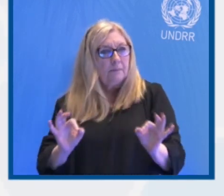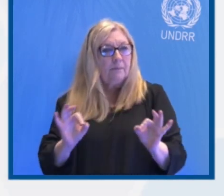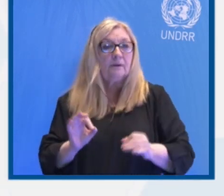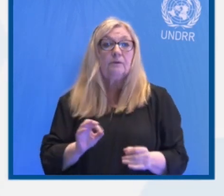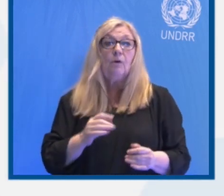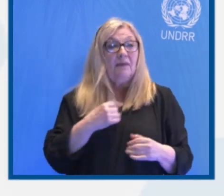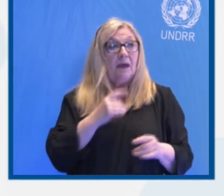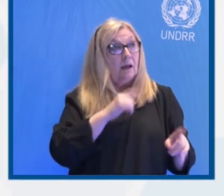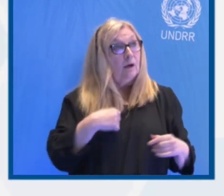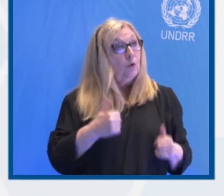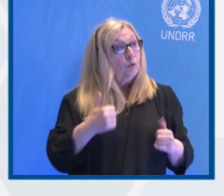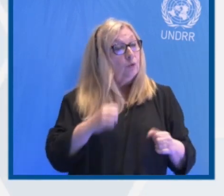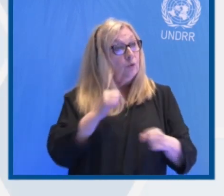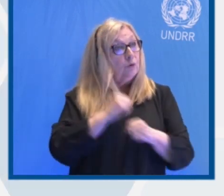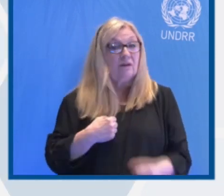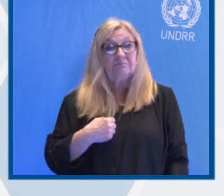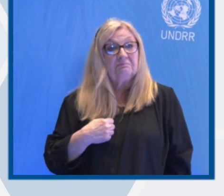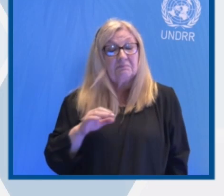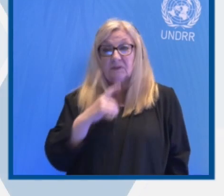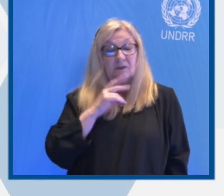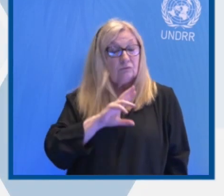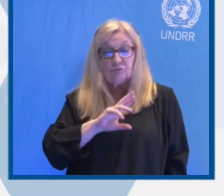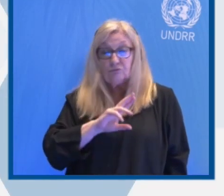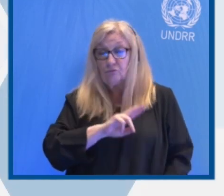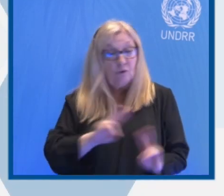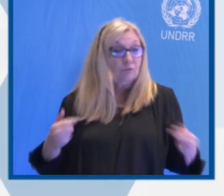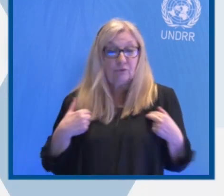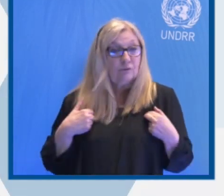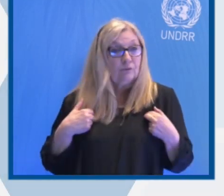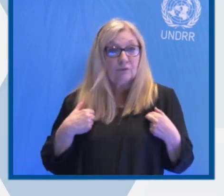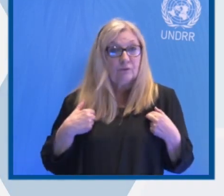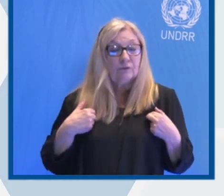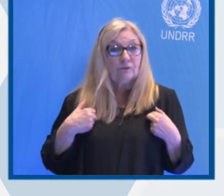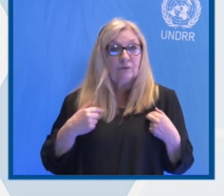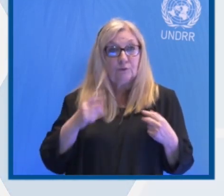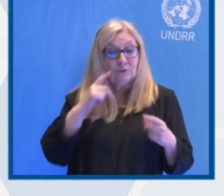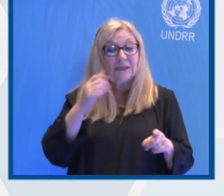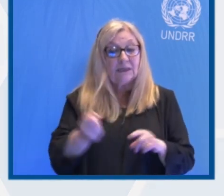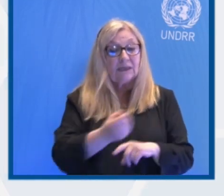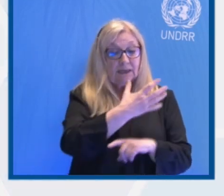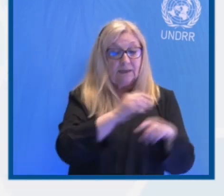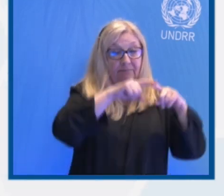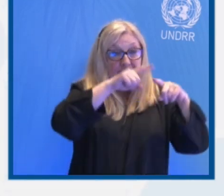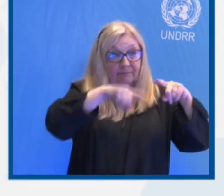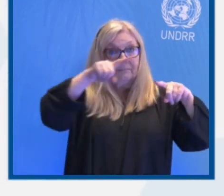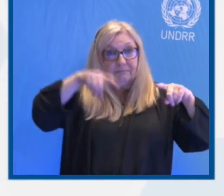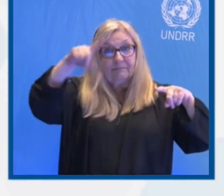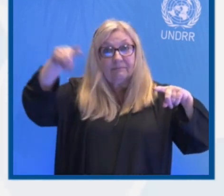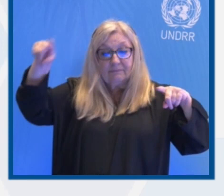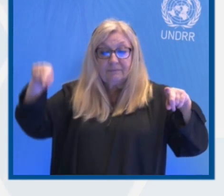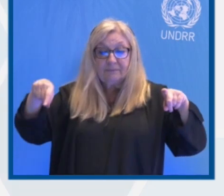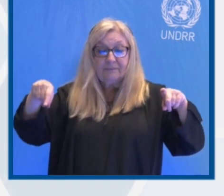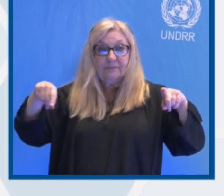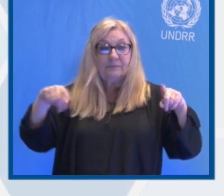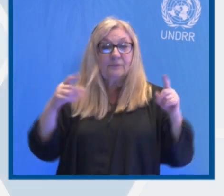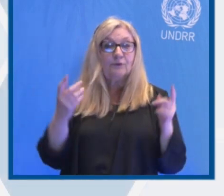quite clearly no. You can see a slide here. I won't go in an immense amount of detail. I'll reference that it's from Swiss Re,